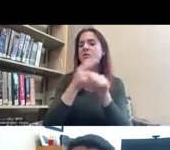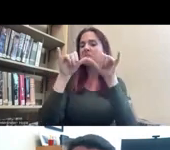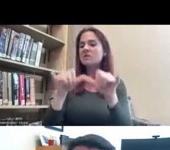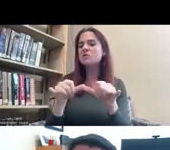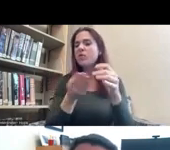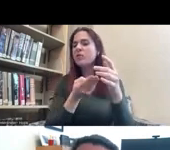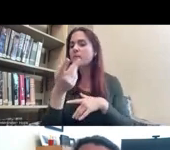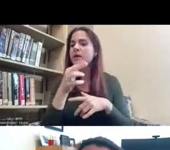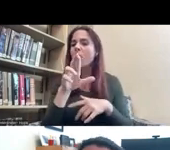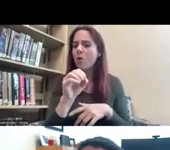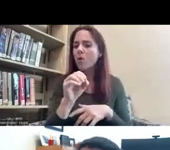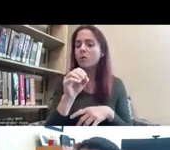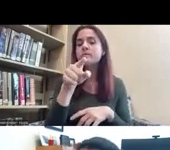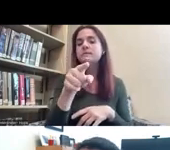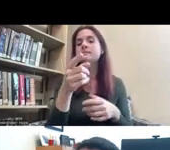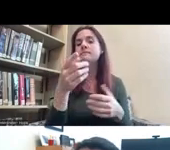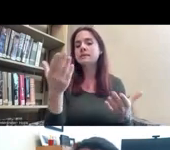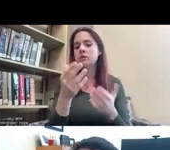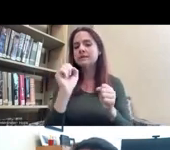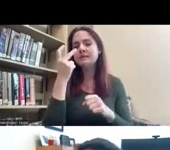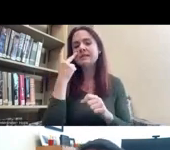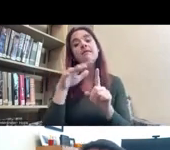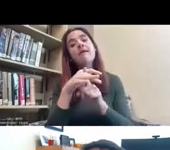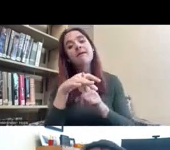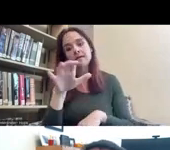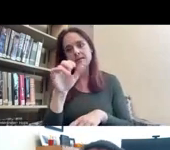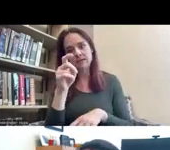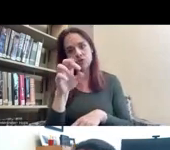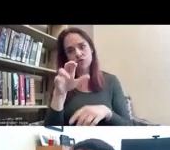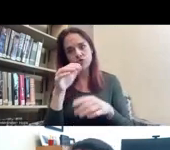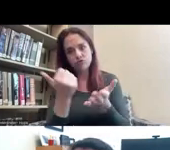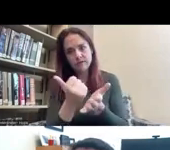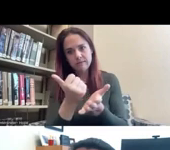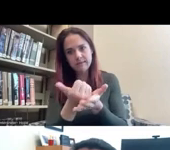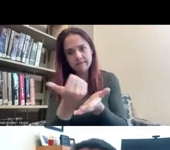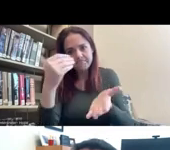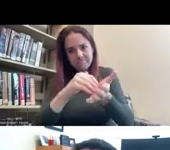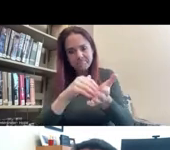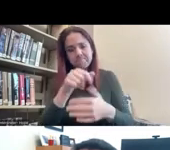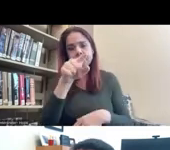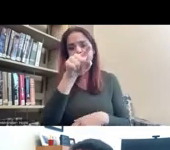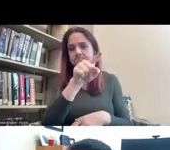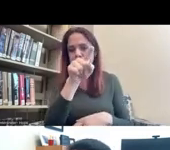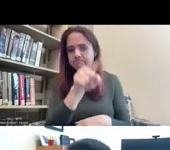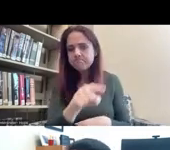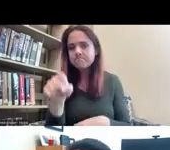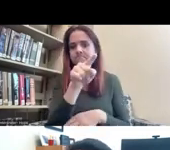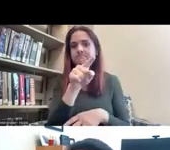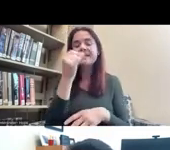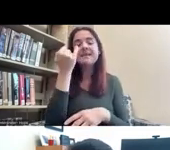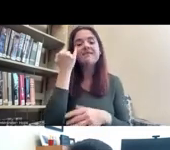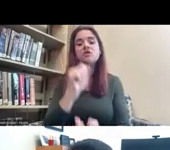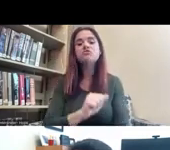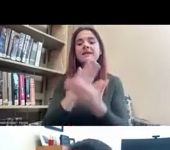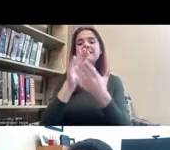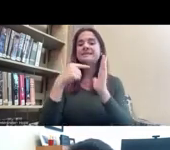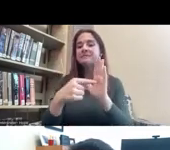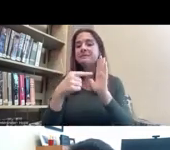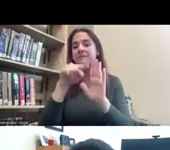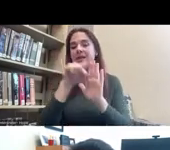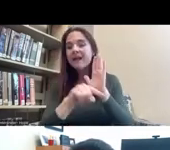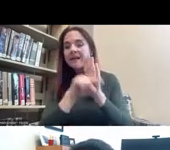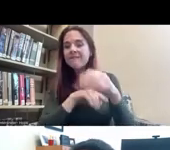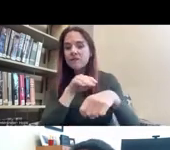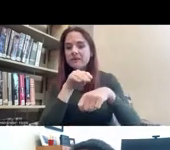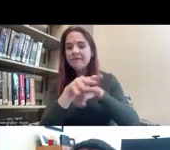in cancer care in the context of cancer treatment are those that are assessing symptomatic adverse events or